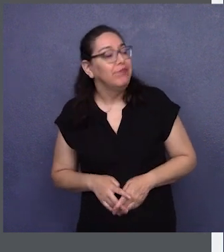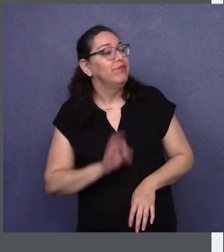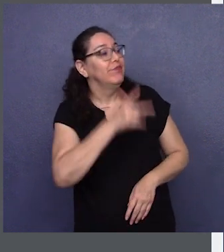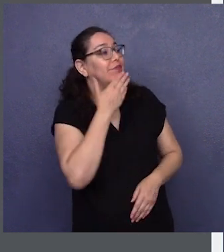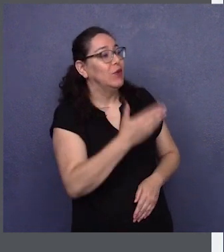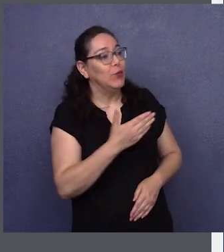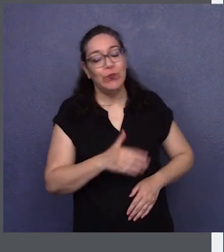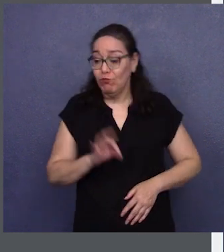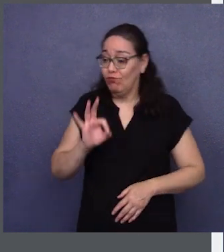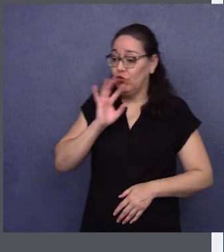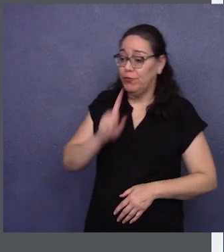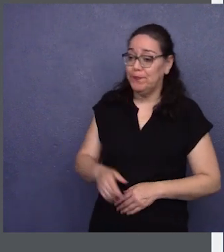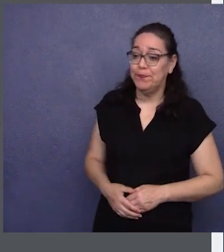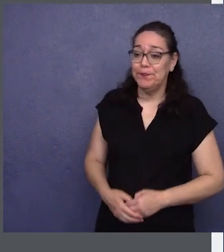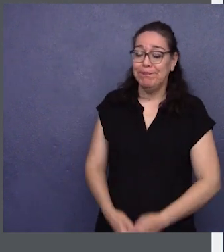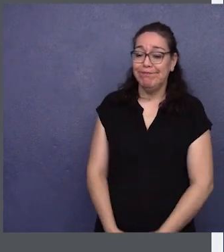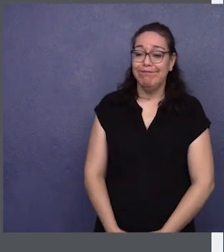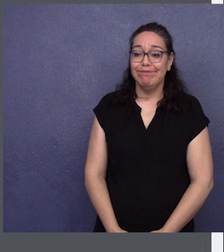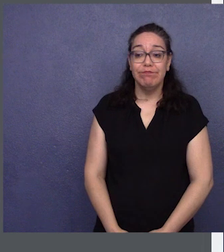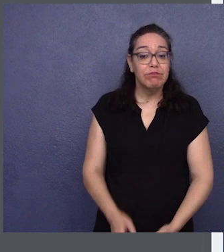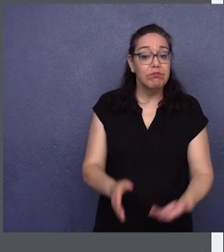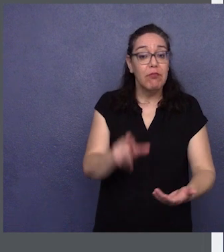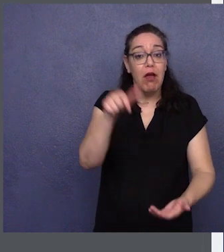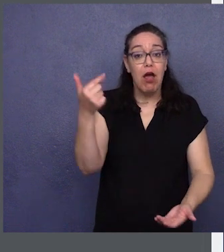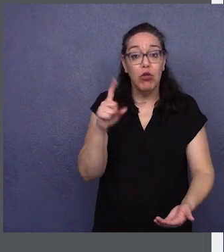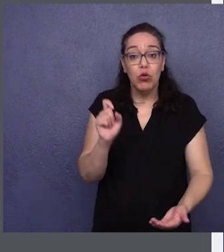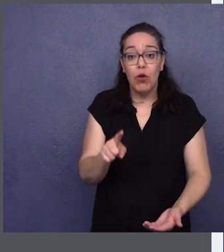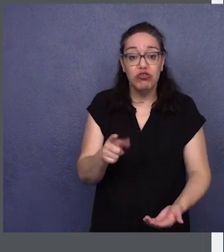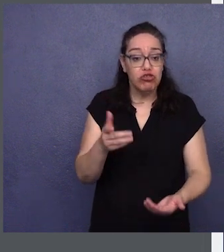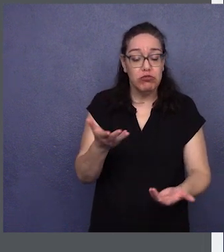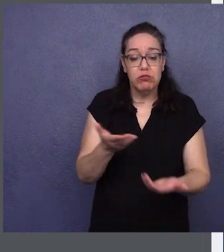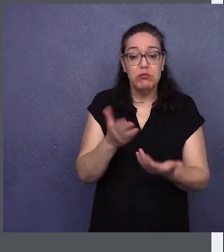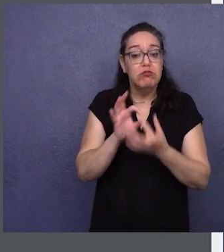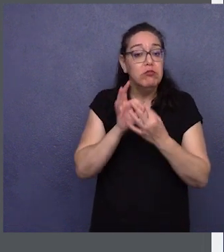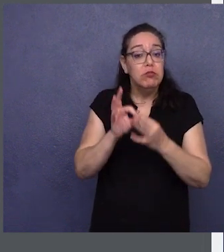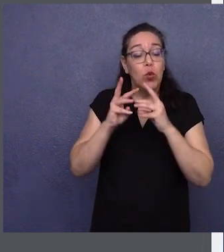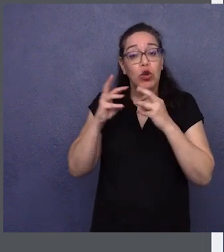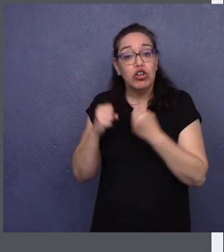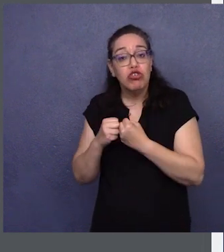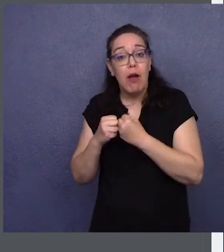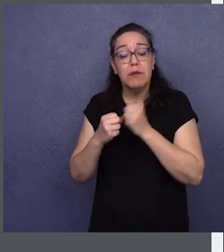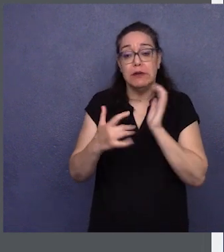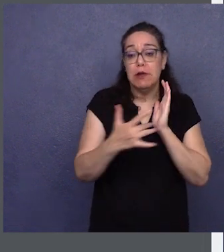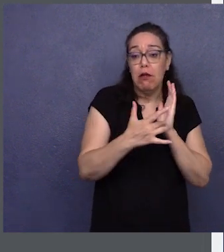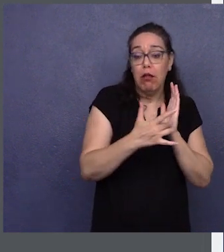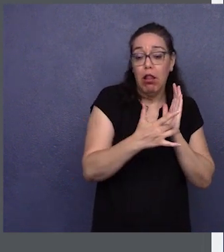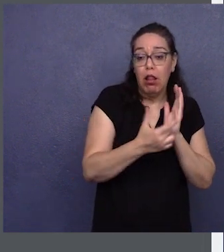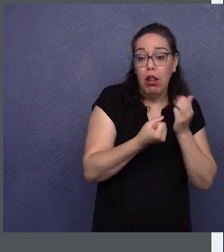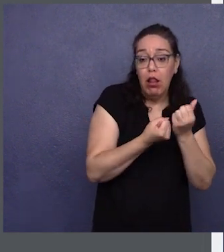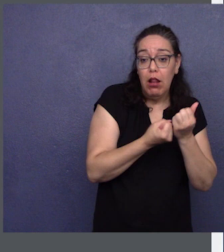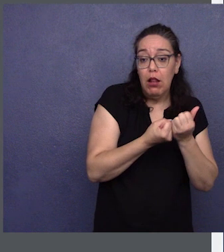you. Sure. Any other questions about the workshops and technical